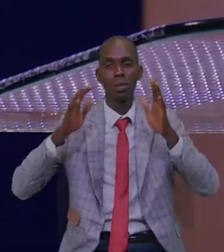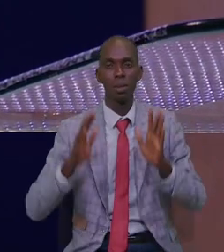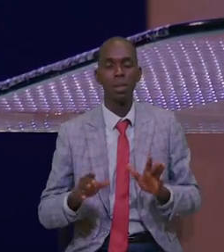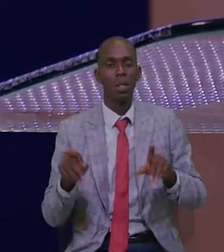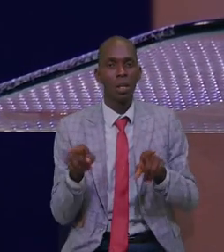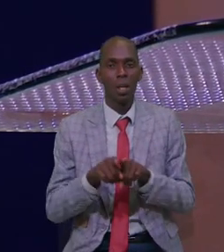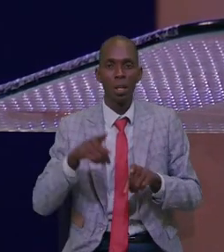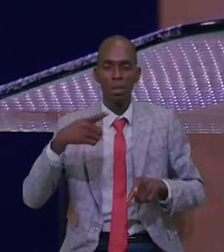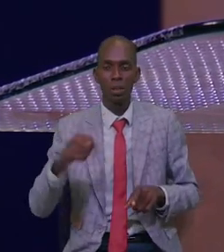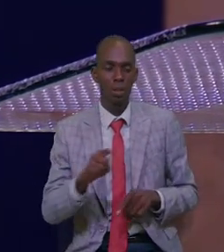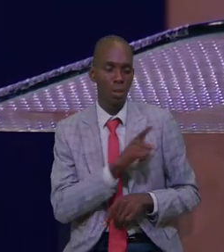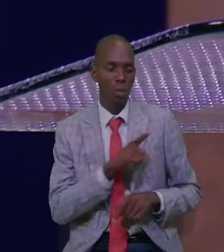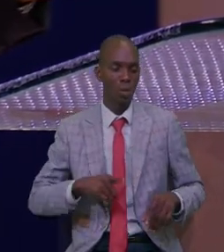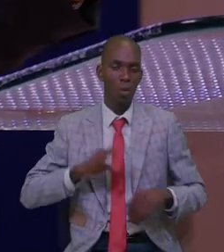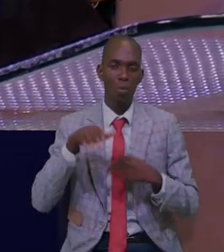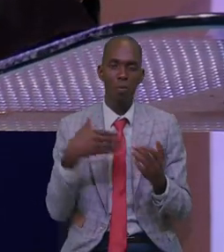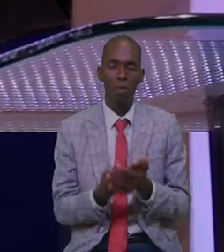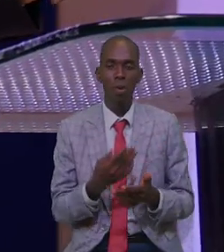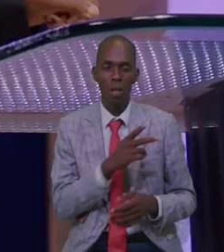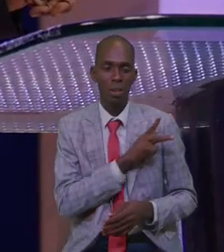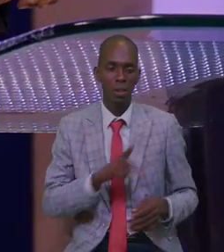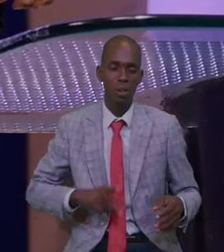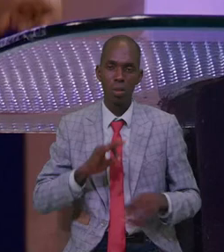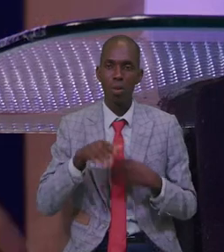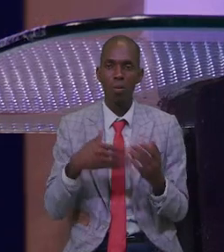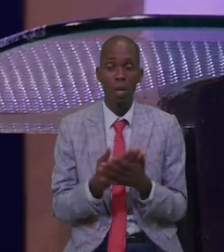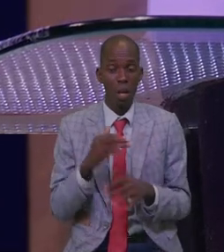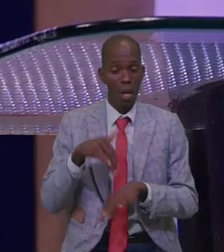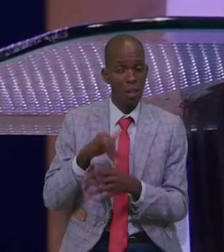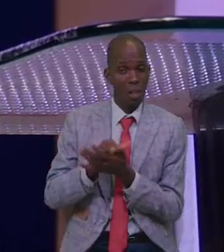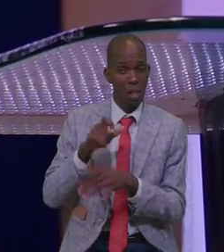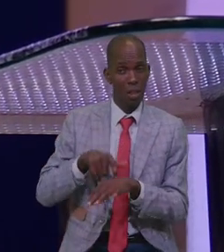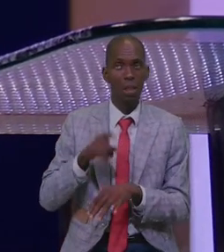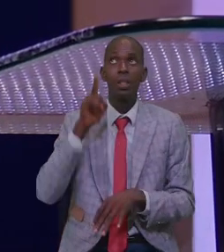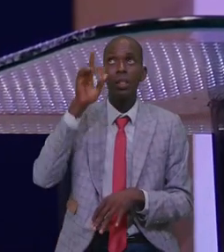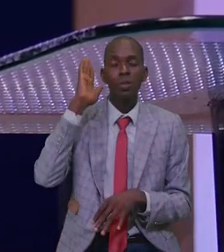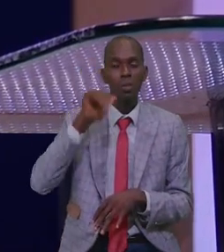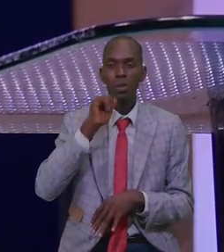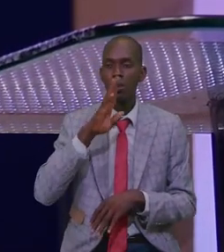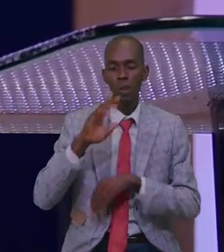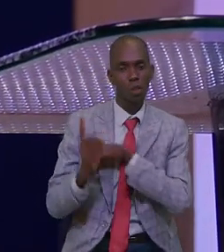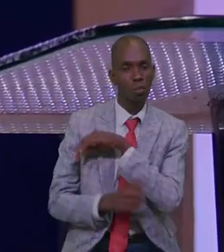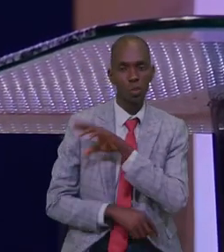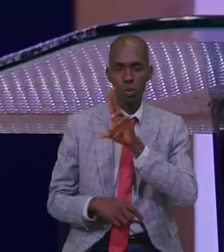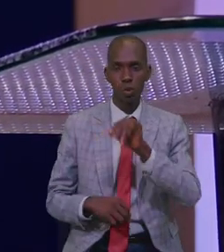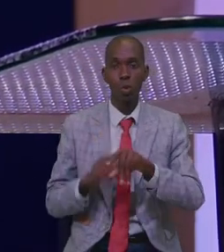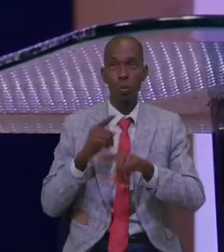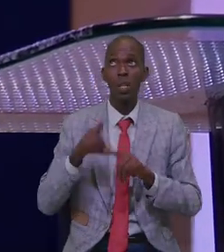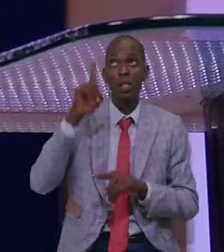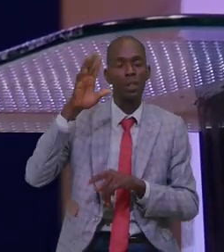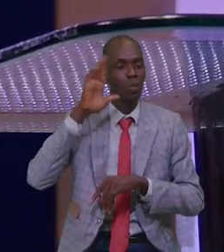of Kings and the Lord of Lords, and he will not be smitten at that time, he'll be the smiting stone.